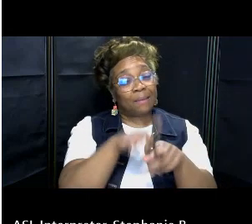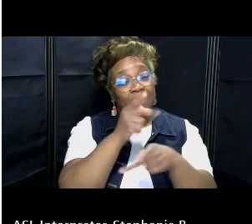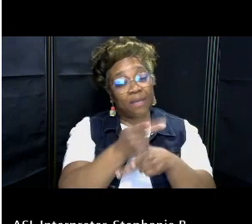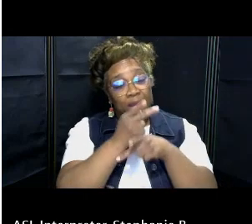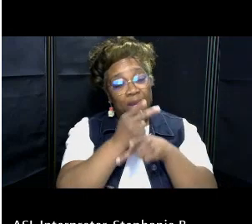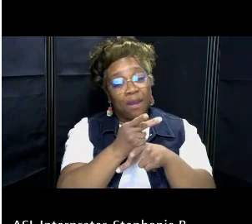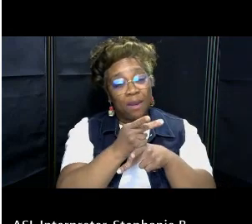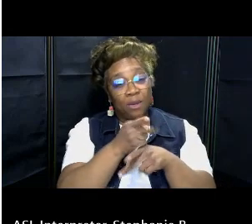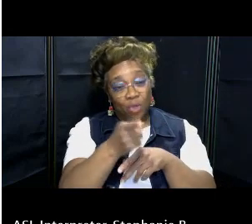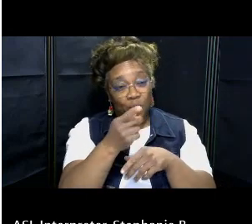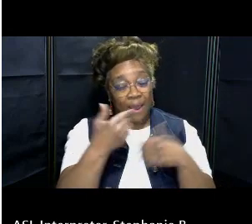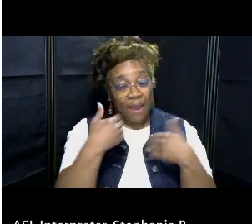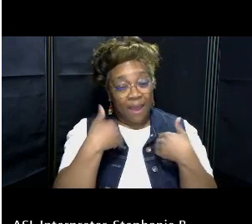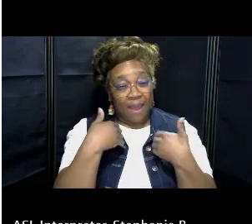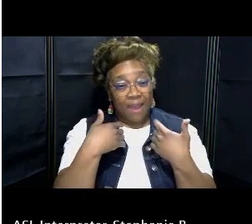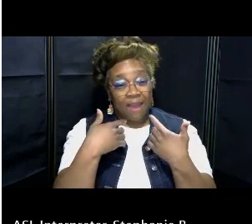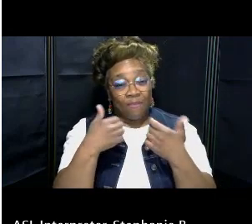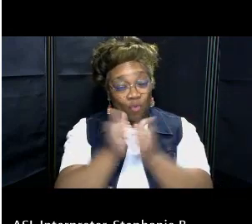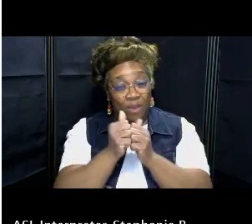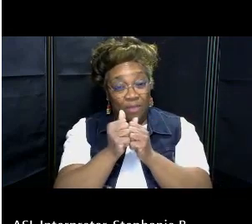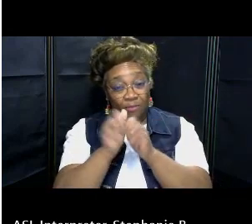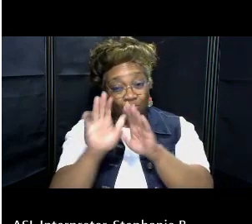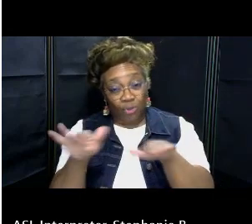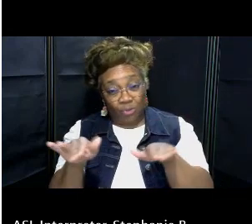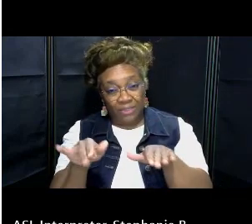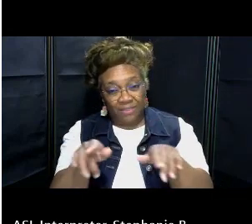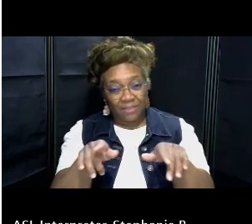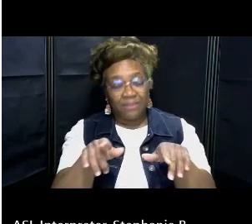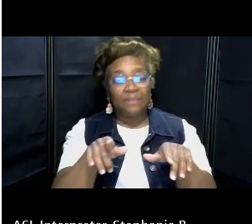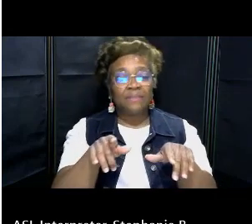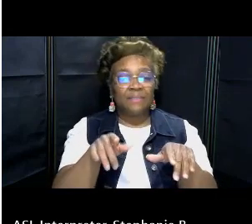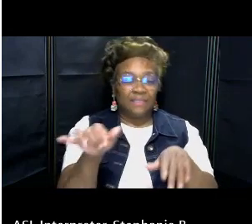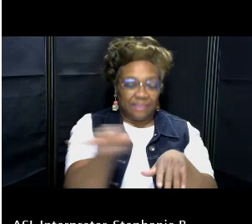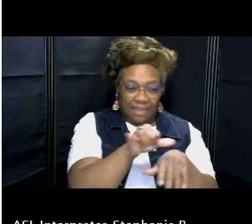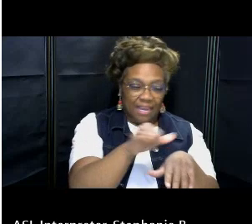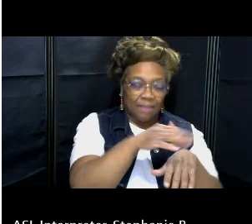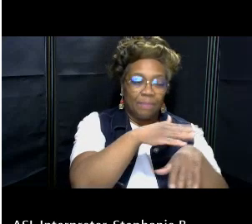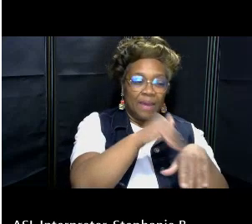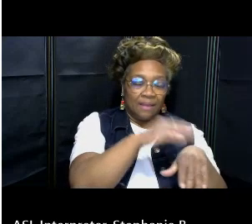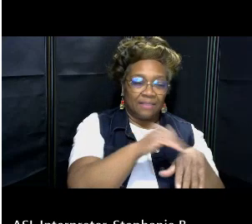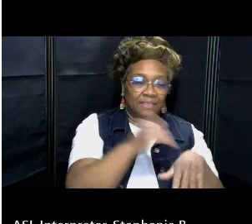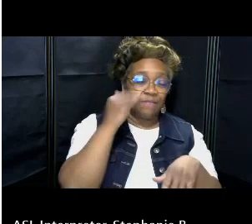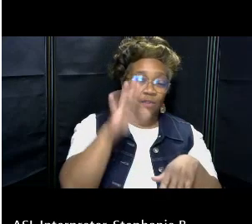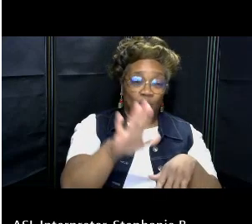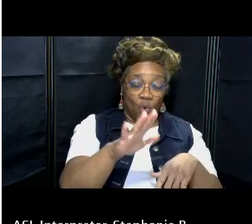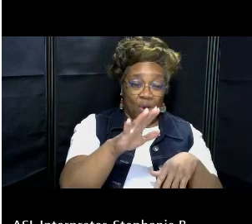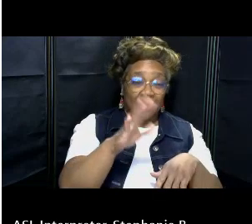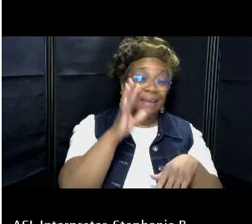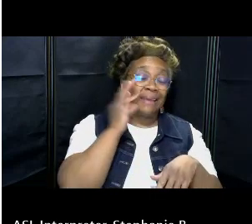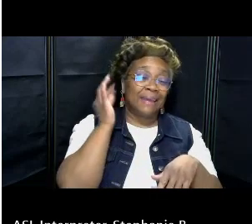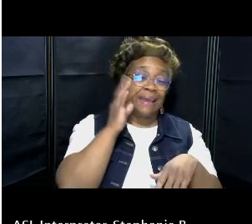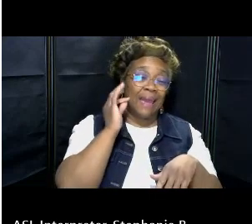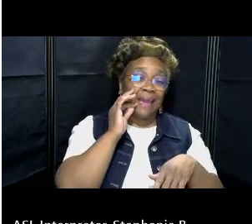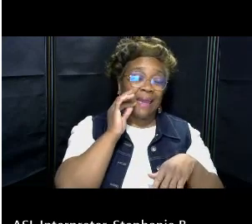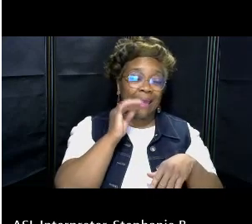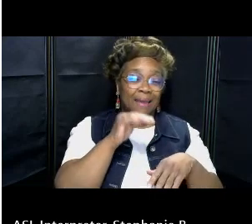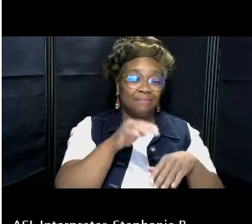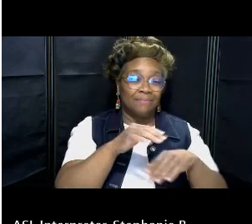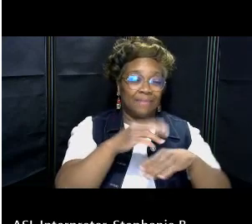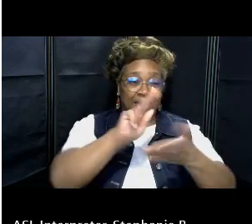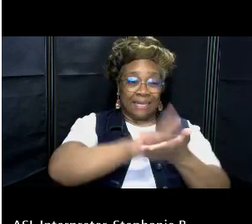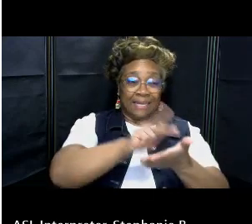child, you should be taking with your fur baby. If you know you have a cat that jumps on the counter, I would definitely not put